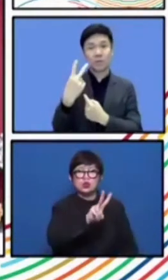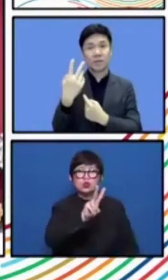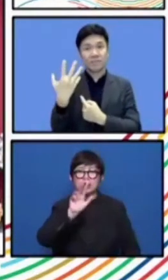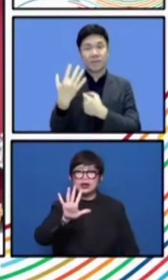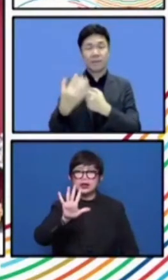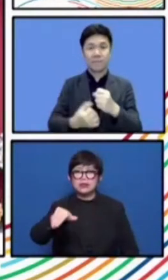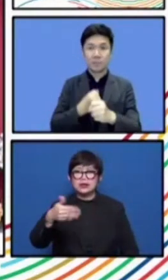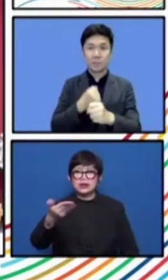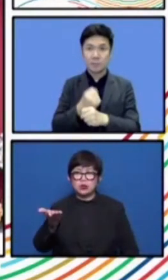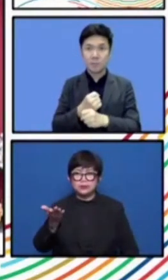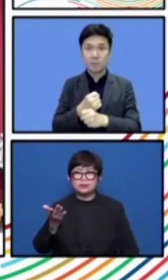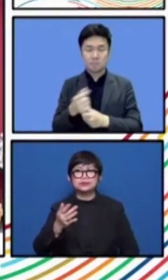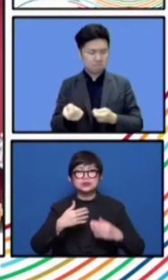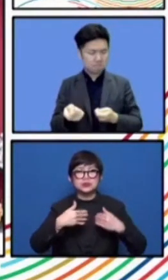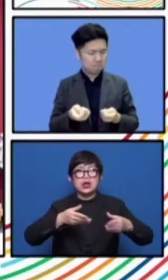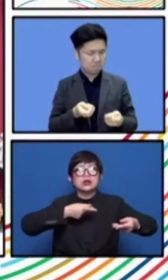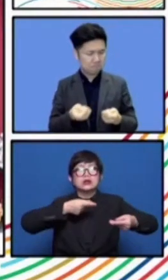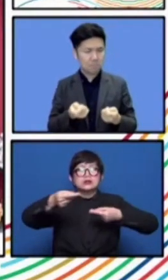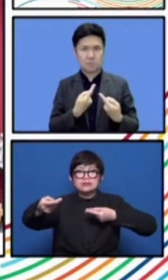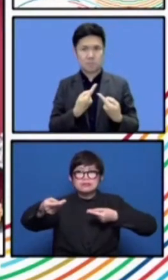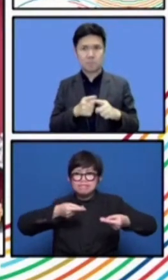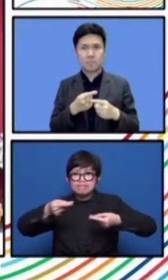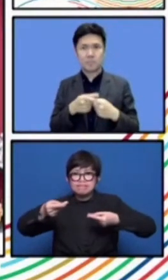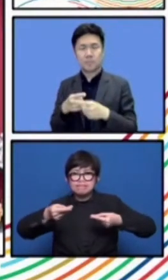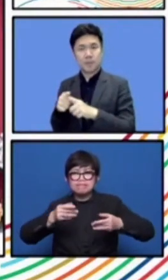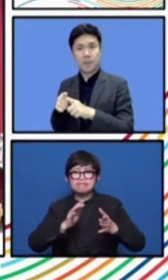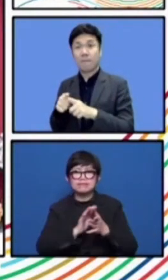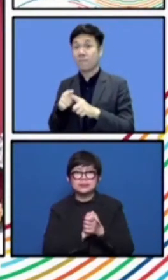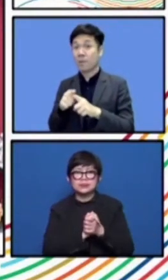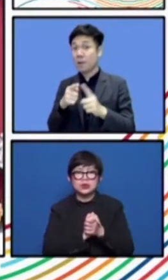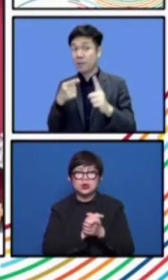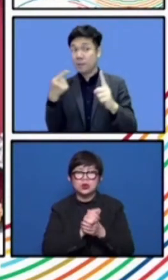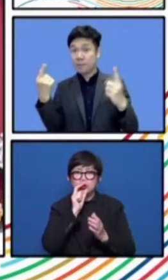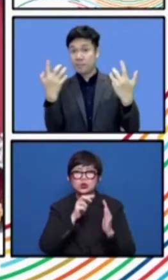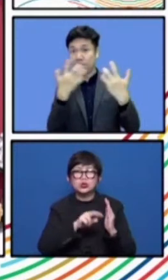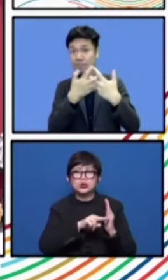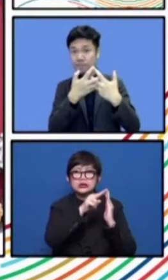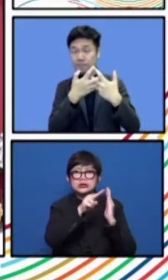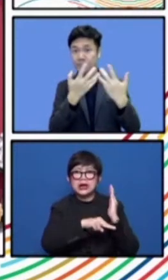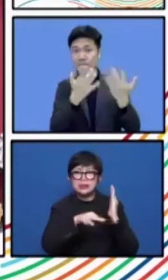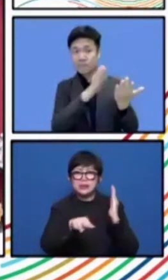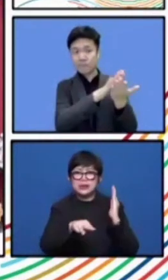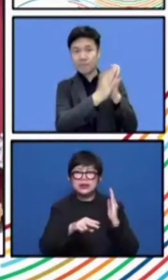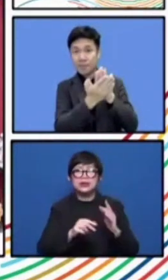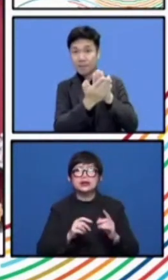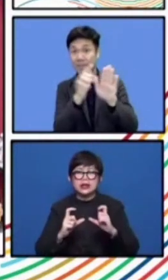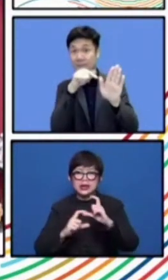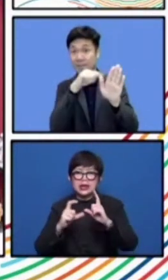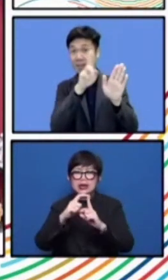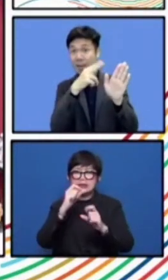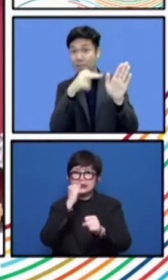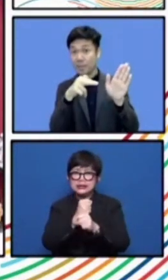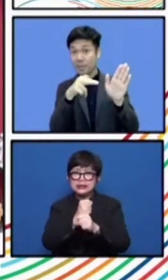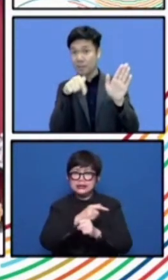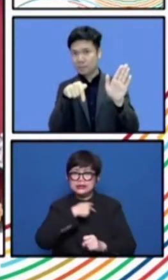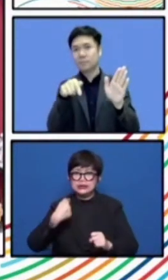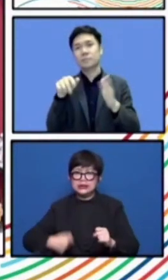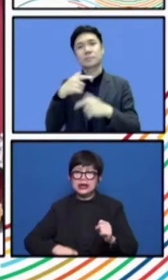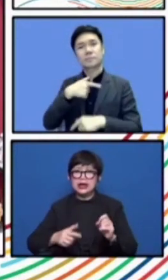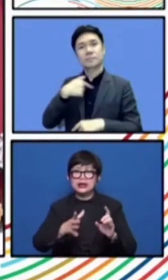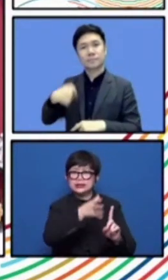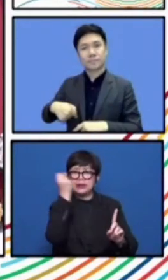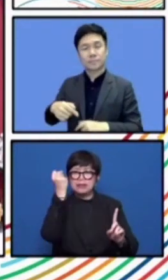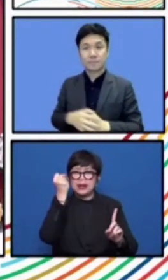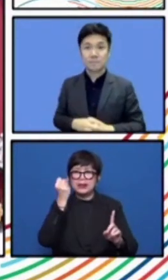coordinates actions taken to implement the crpd and the UN sustainable development goals in China he is dedicated to developing